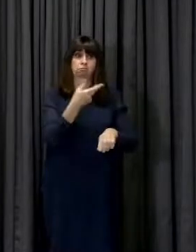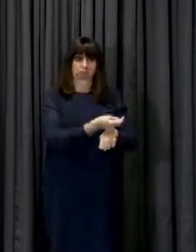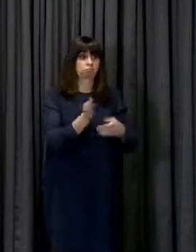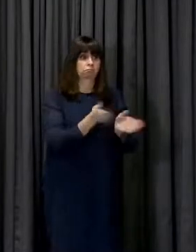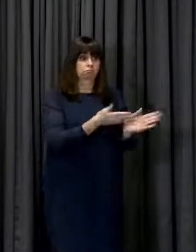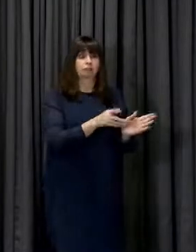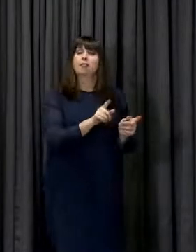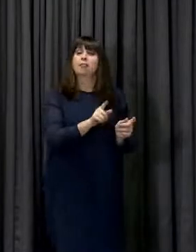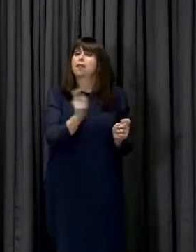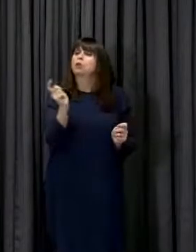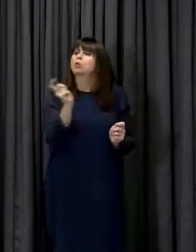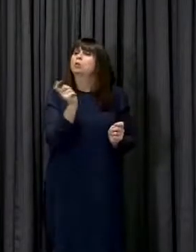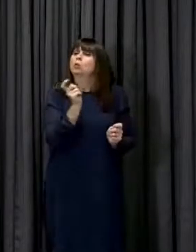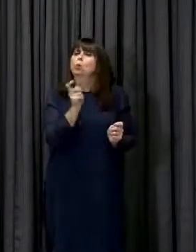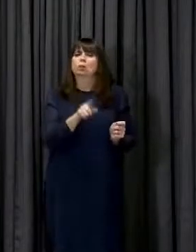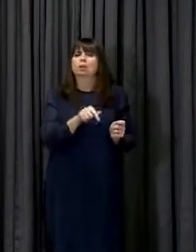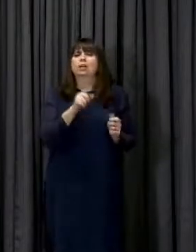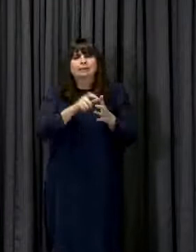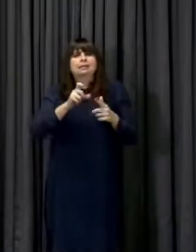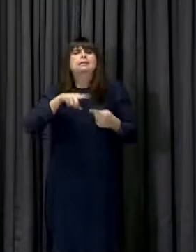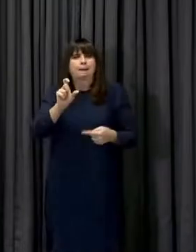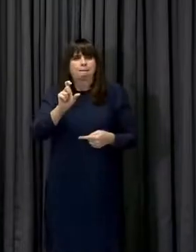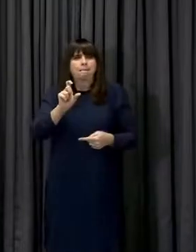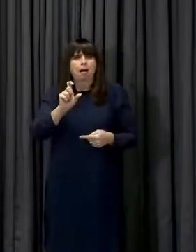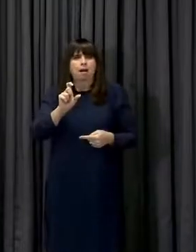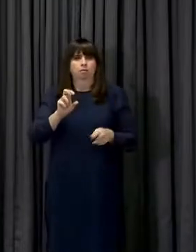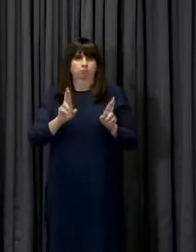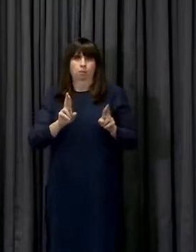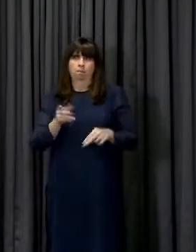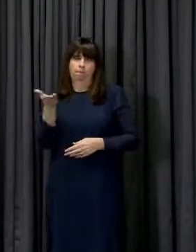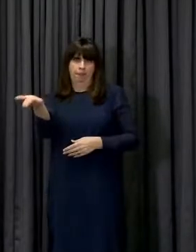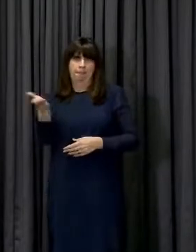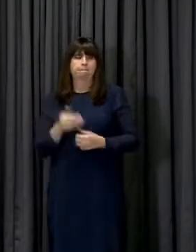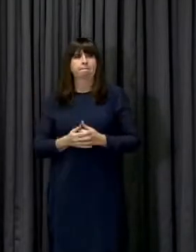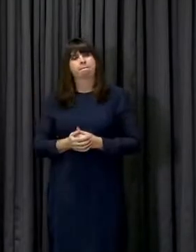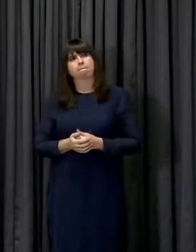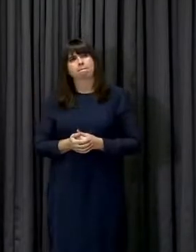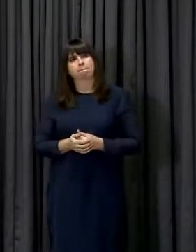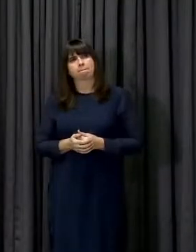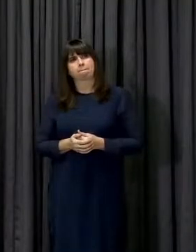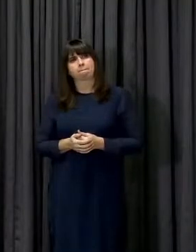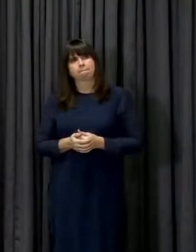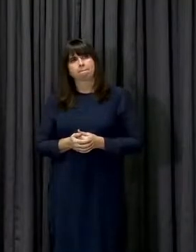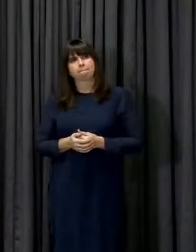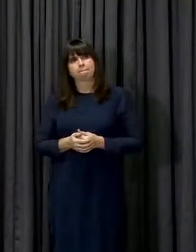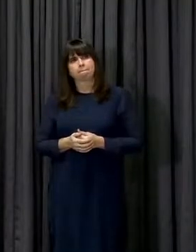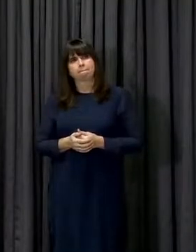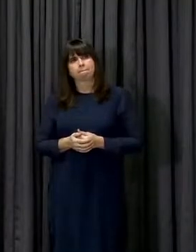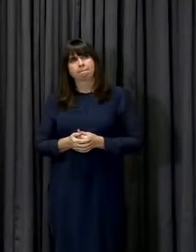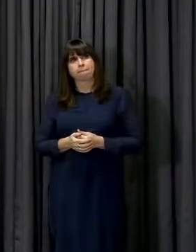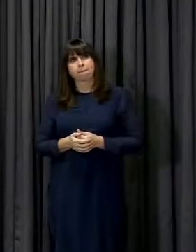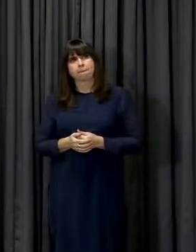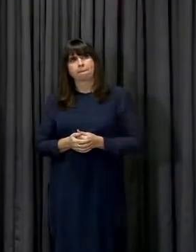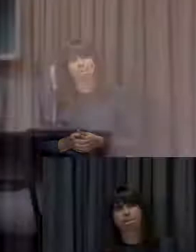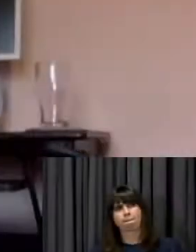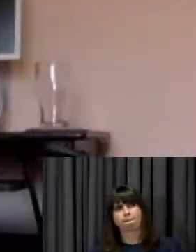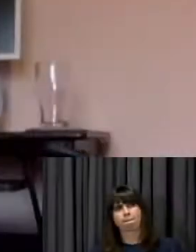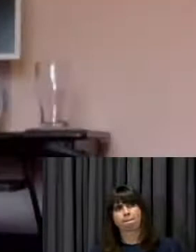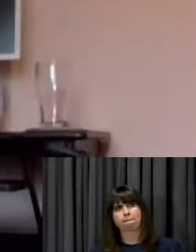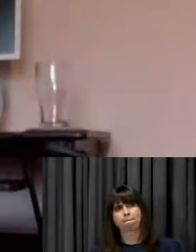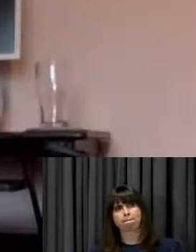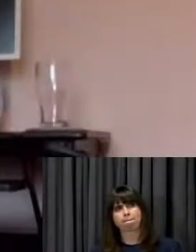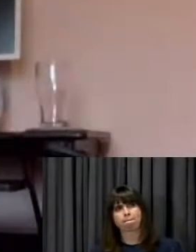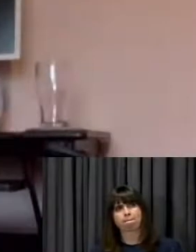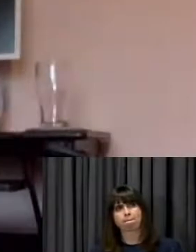subsequent batches that we expect to get through the month of December. Thank you. And could you say as well that